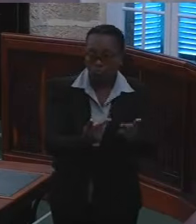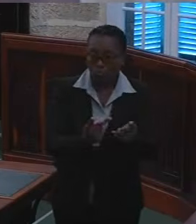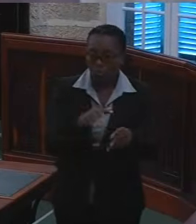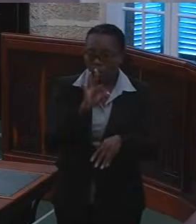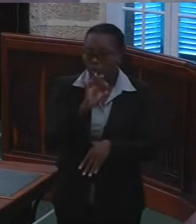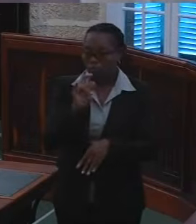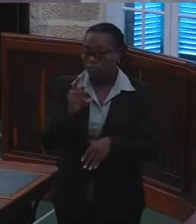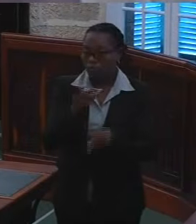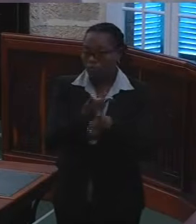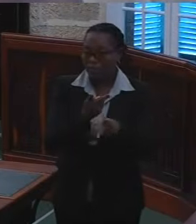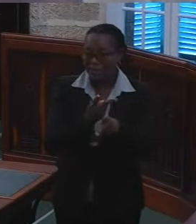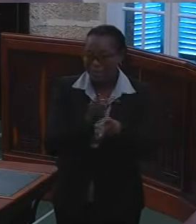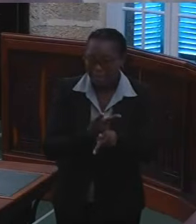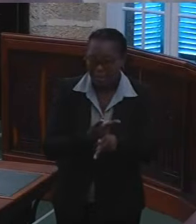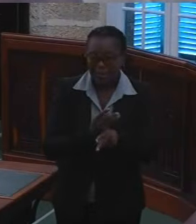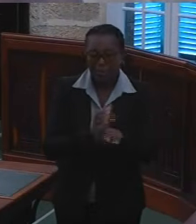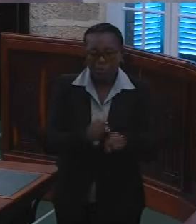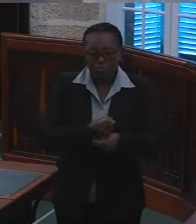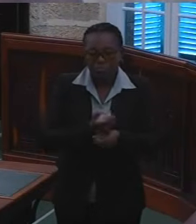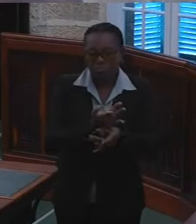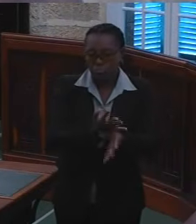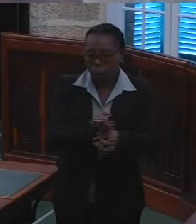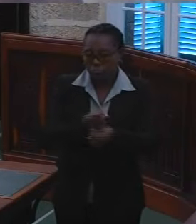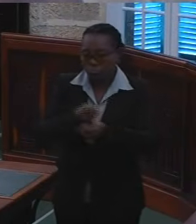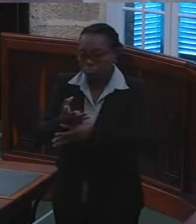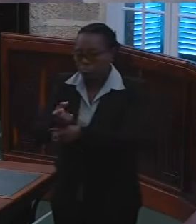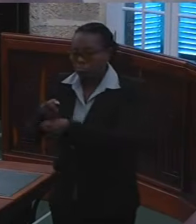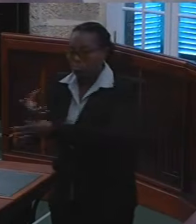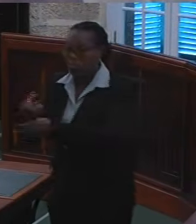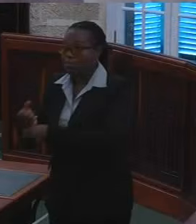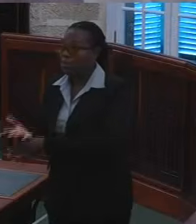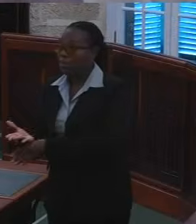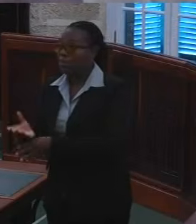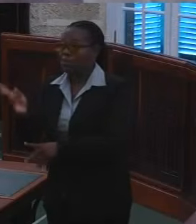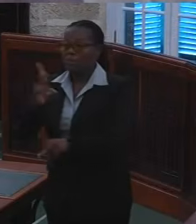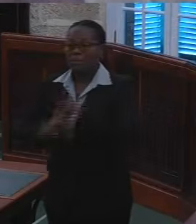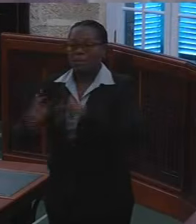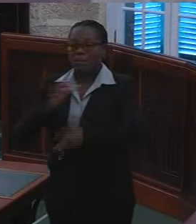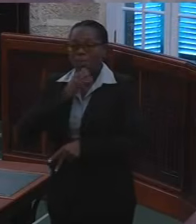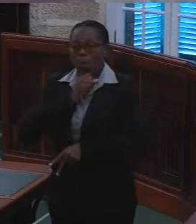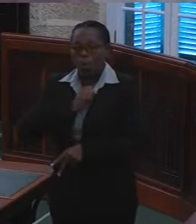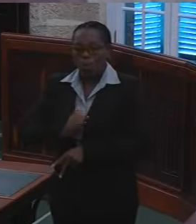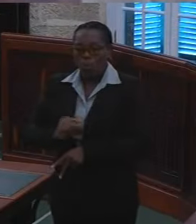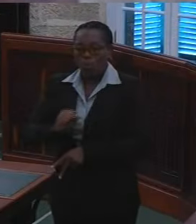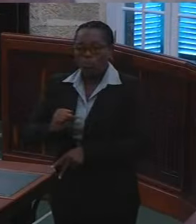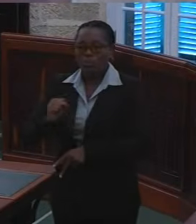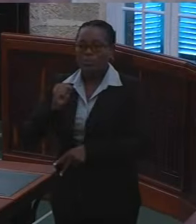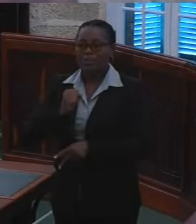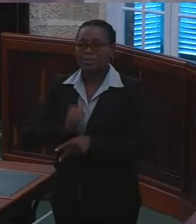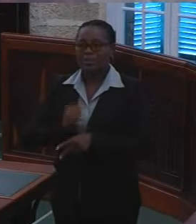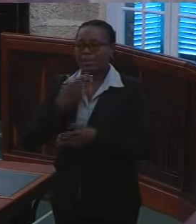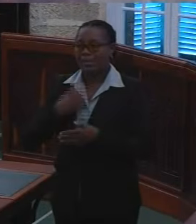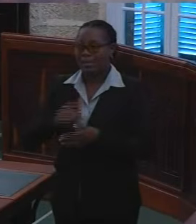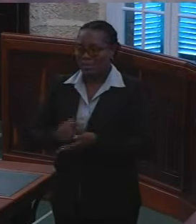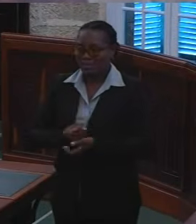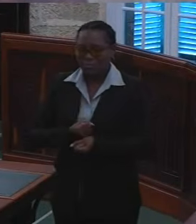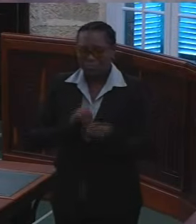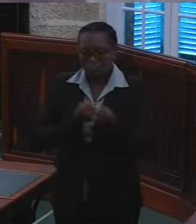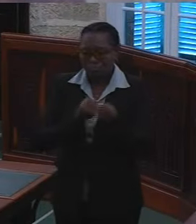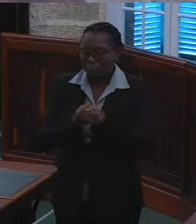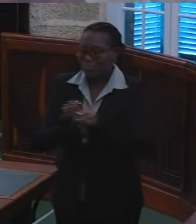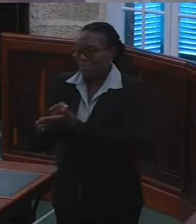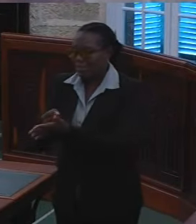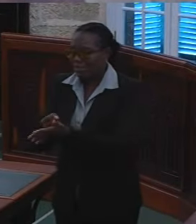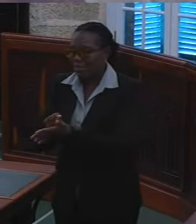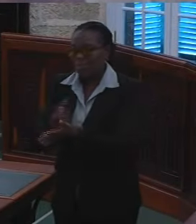of dignity in their older years. Because we believe that because you